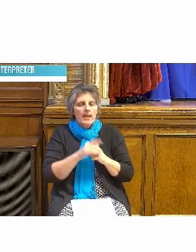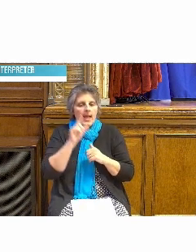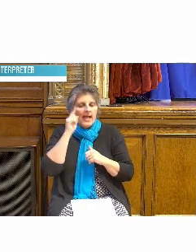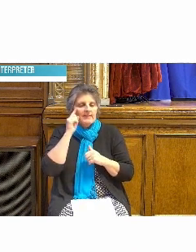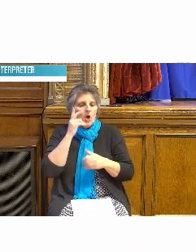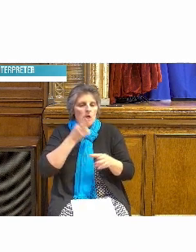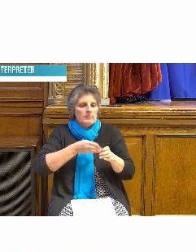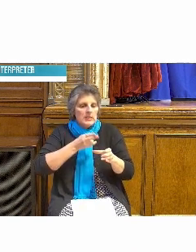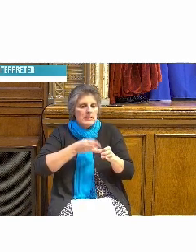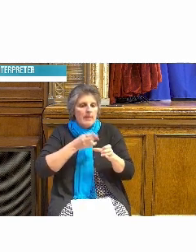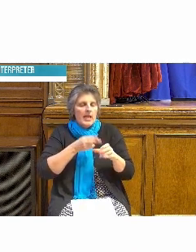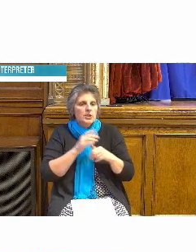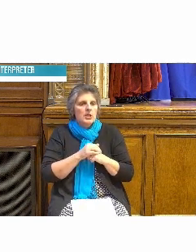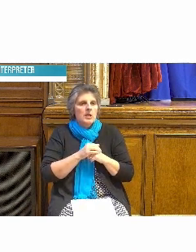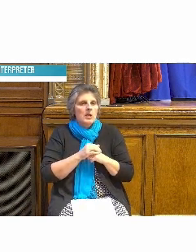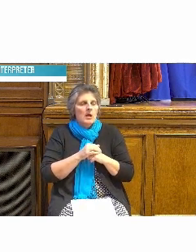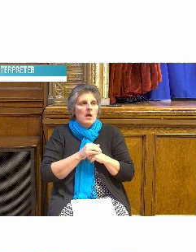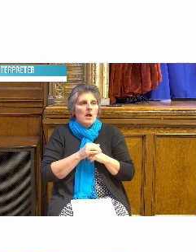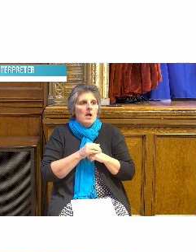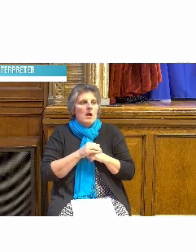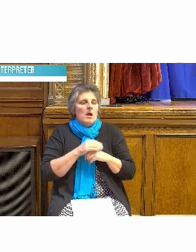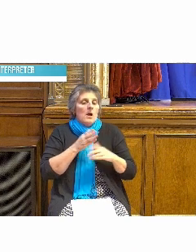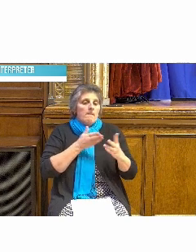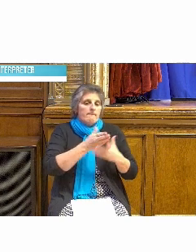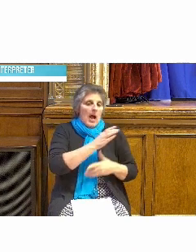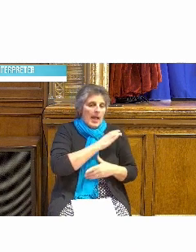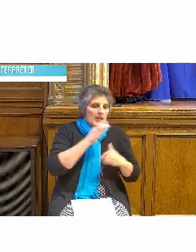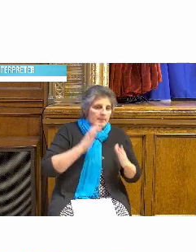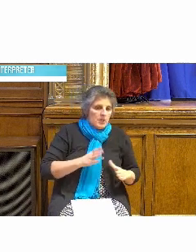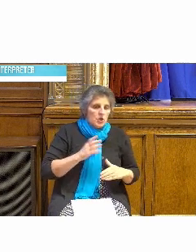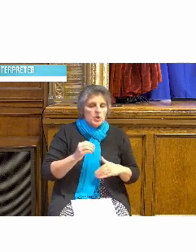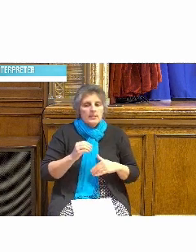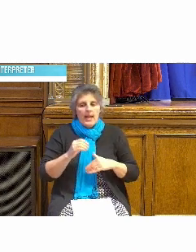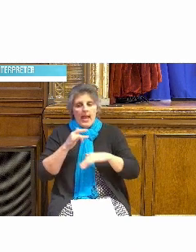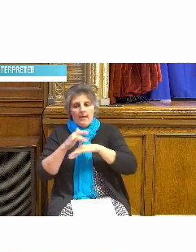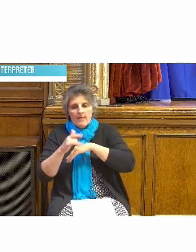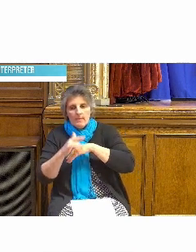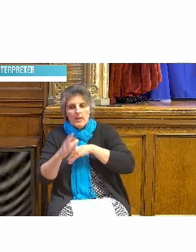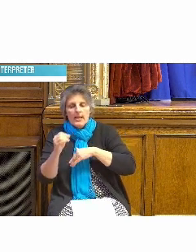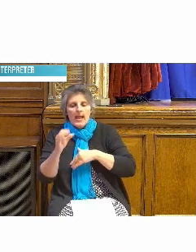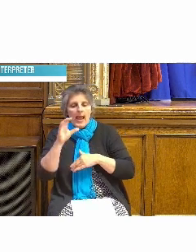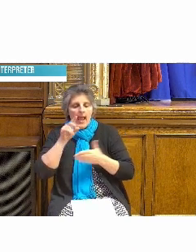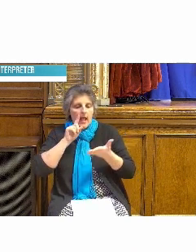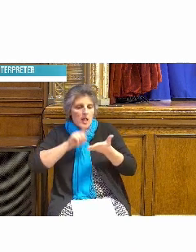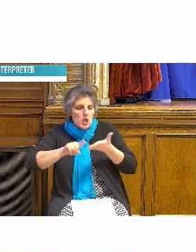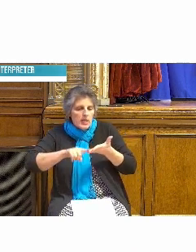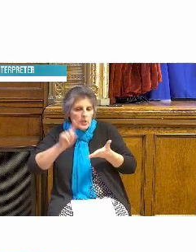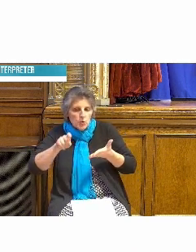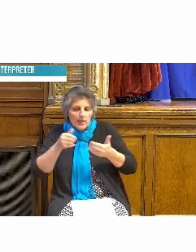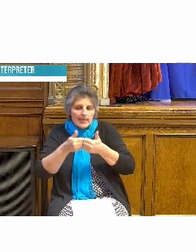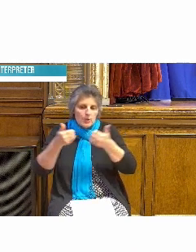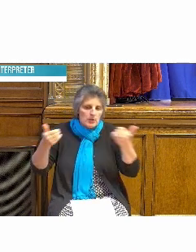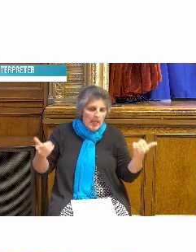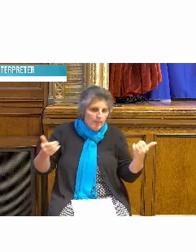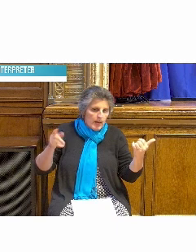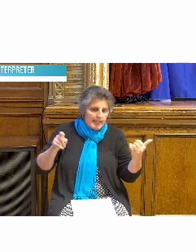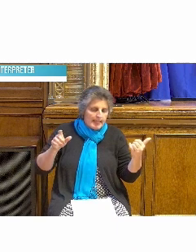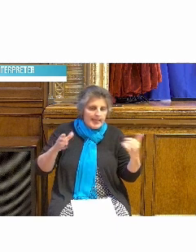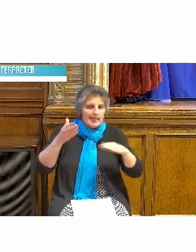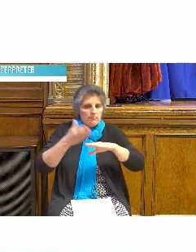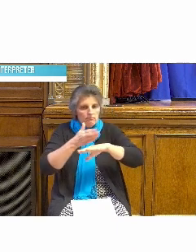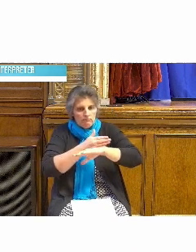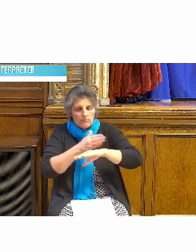as participation by commissioners and availability, and looking at, do we need to separate meetings, do we need to make a